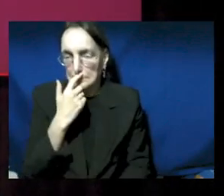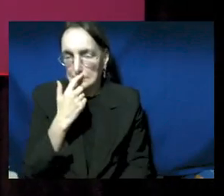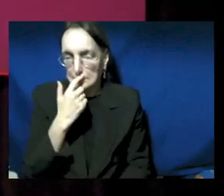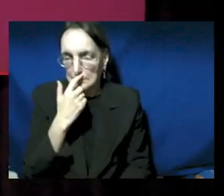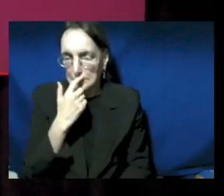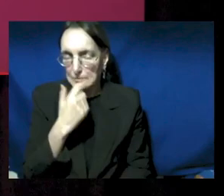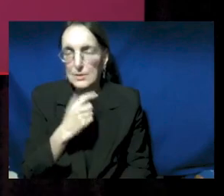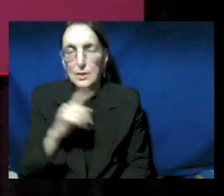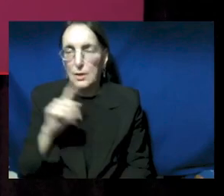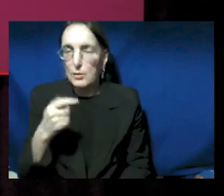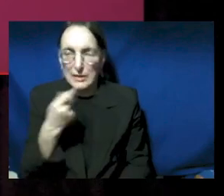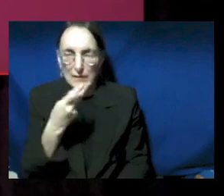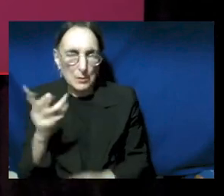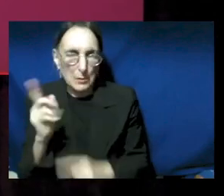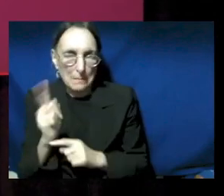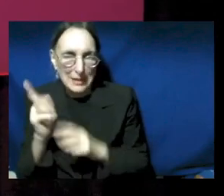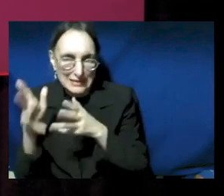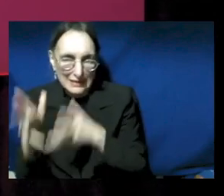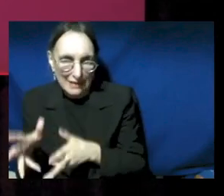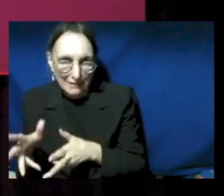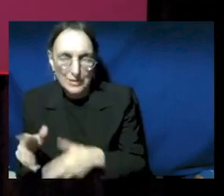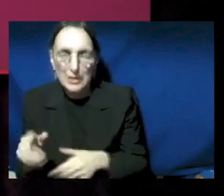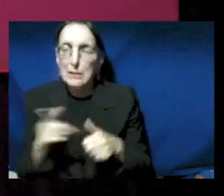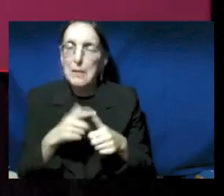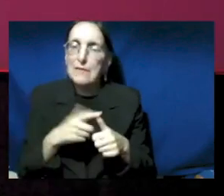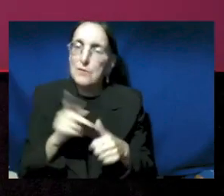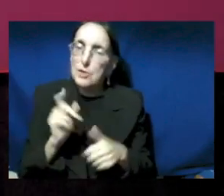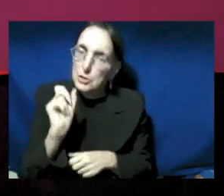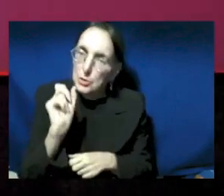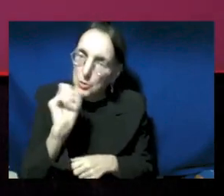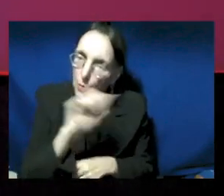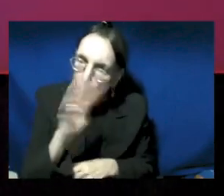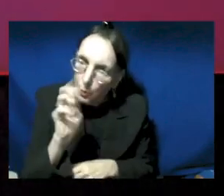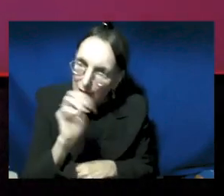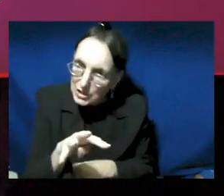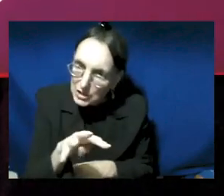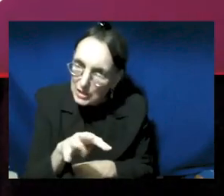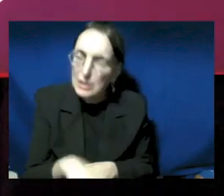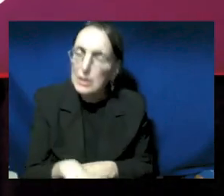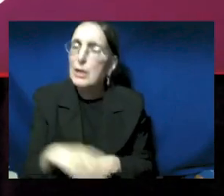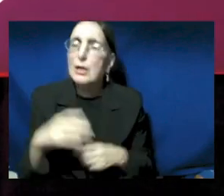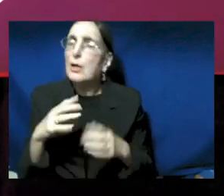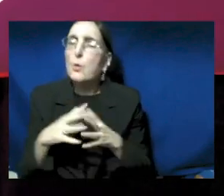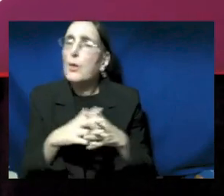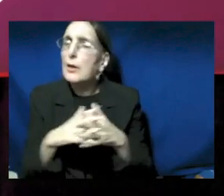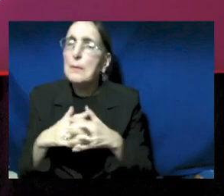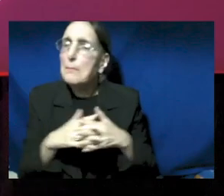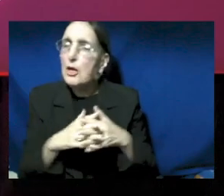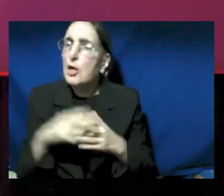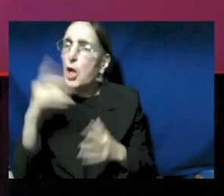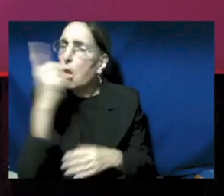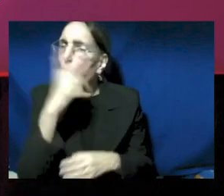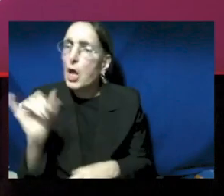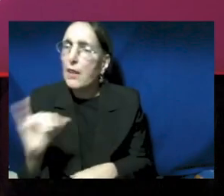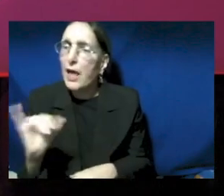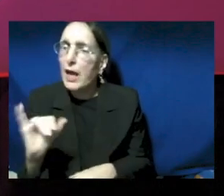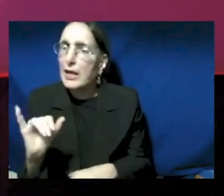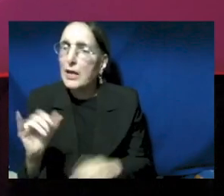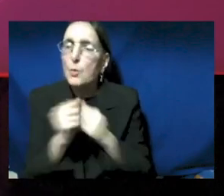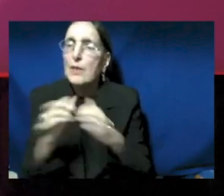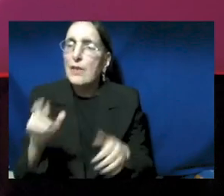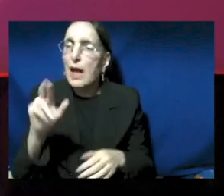Only a couple of minutes left, so my first question to you is, what would America look like without